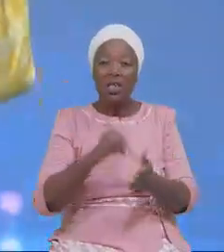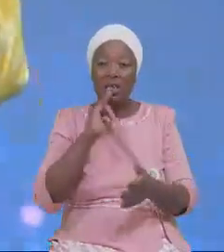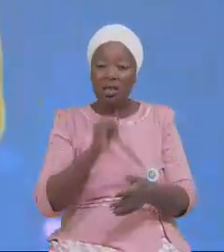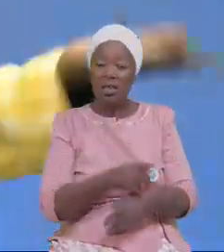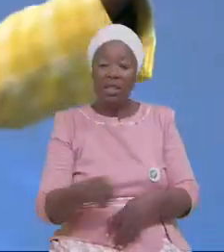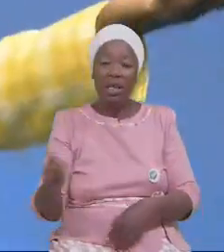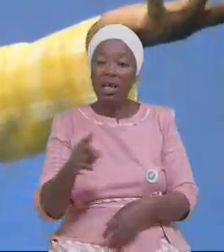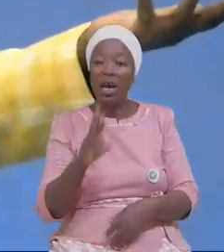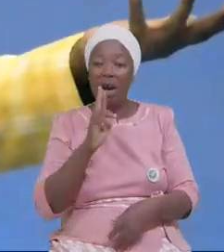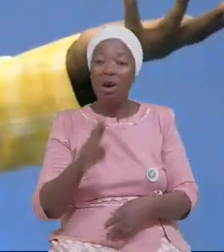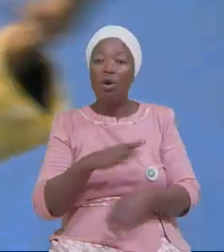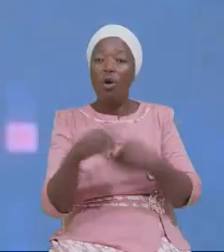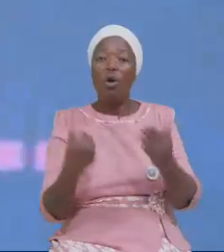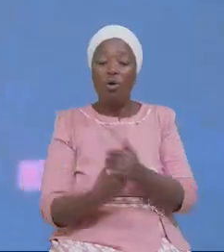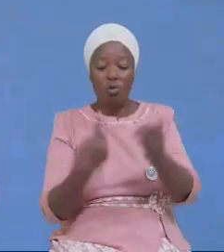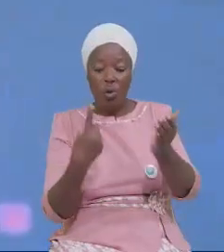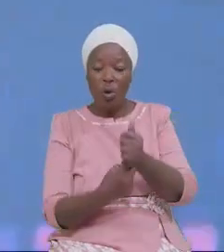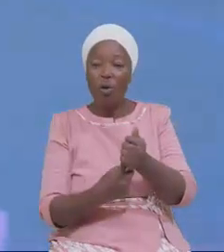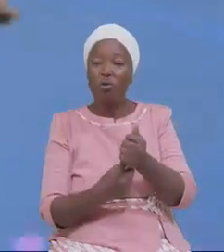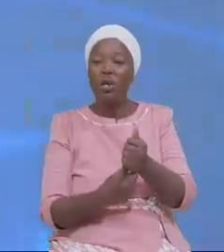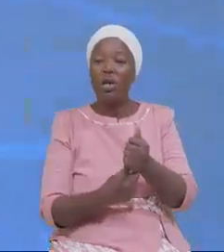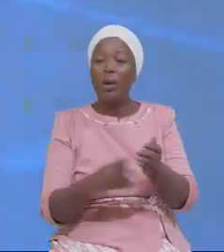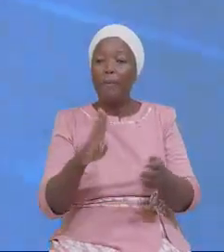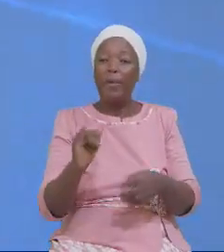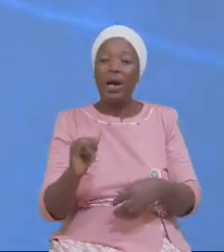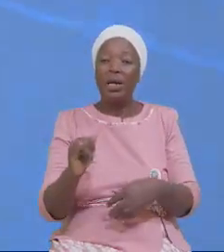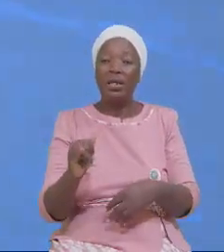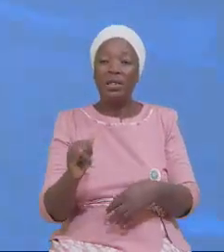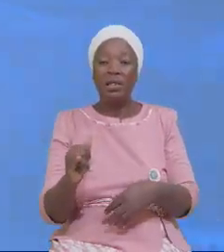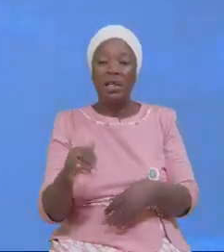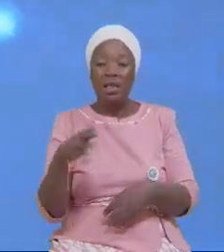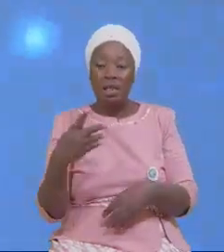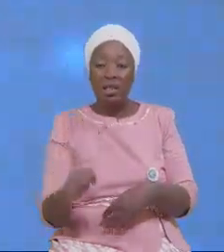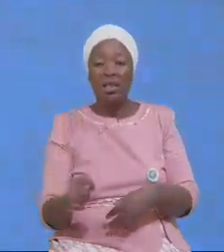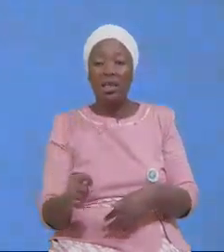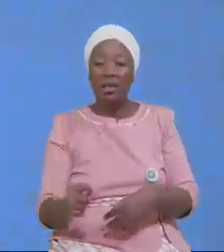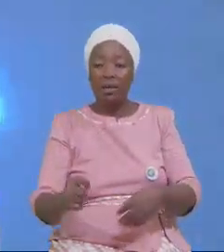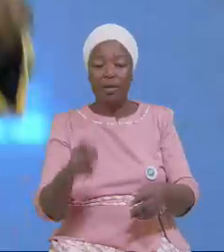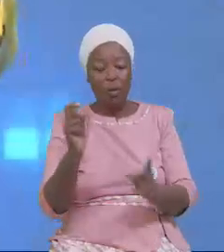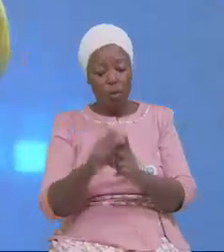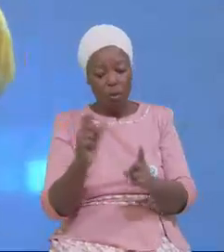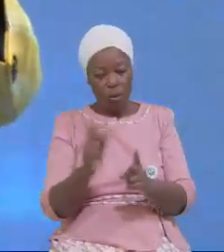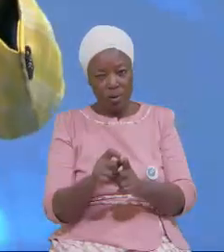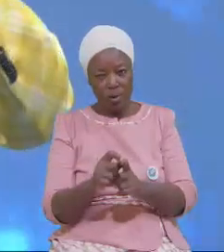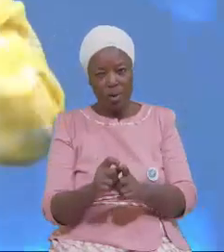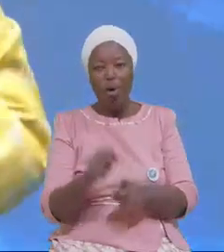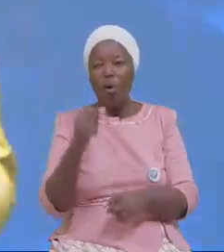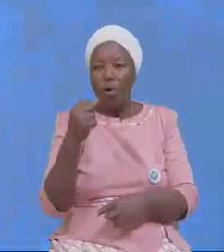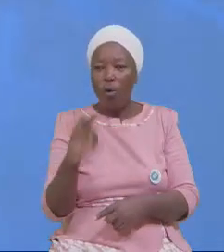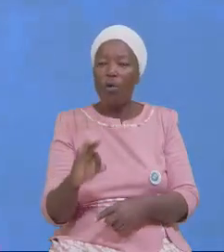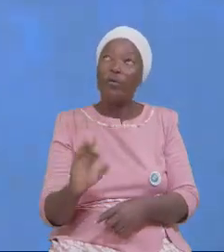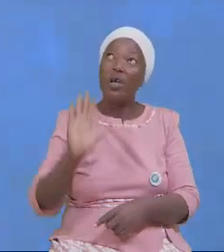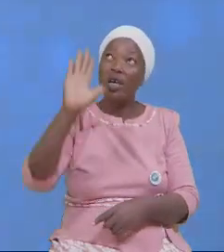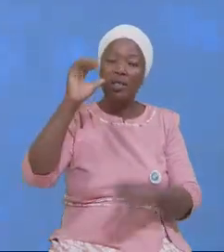all held up by, upheld by the word of his